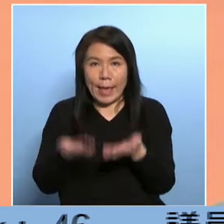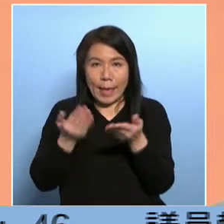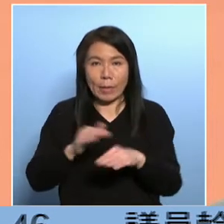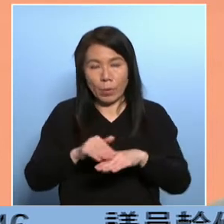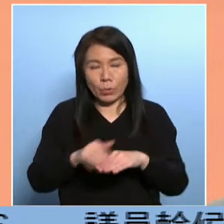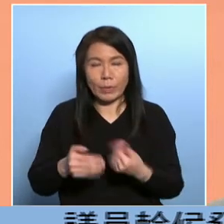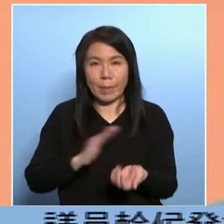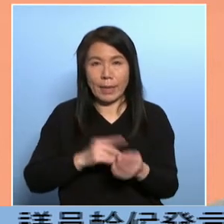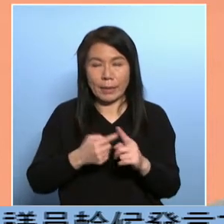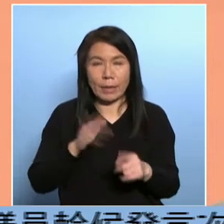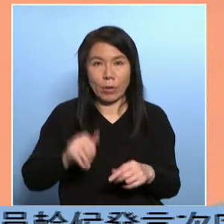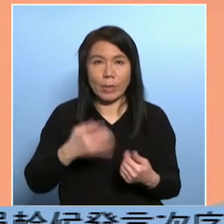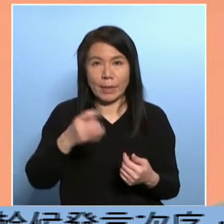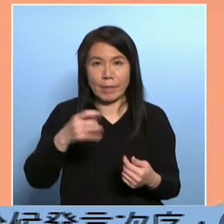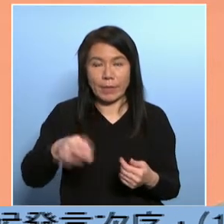and some of the clinics.